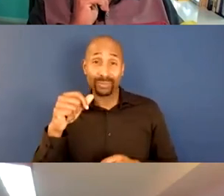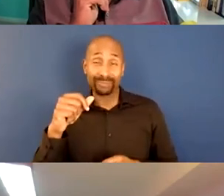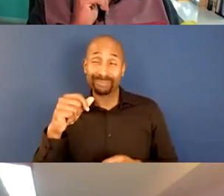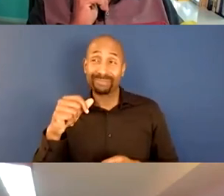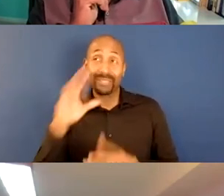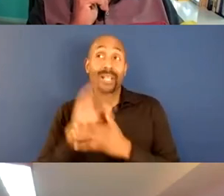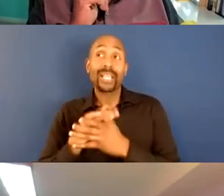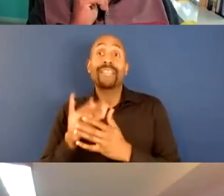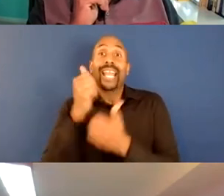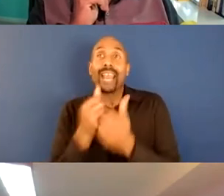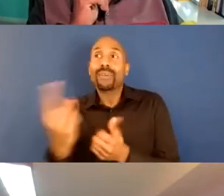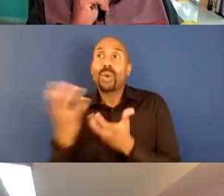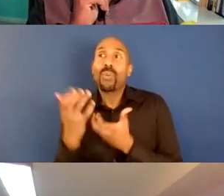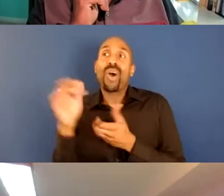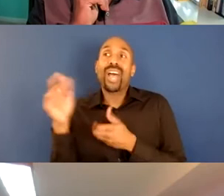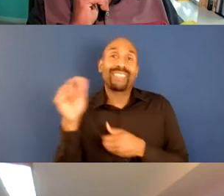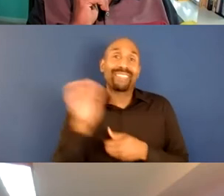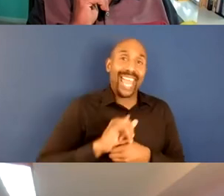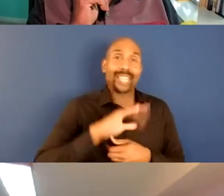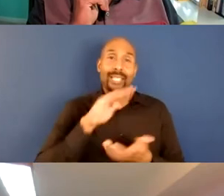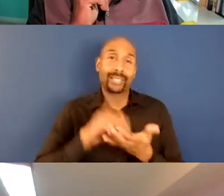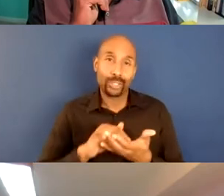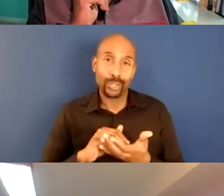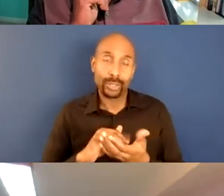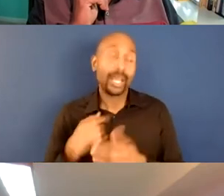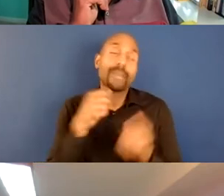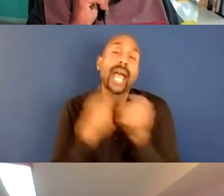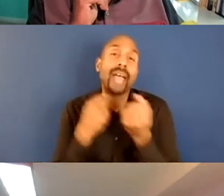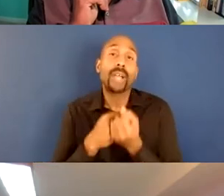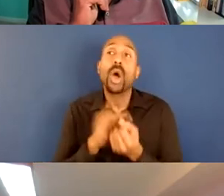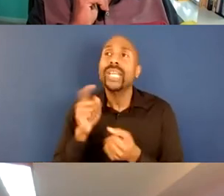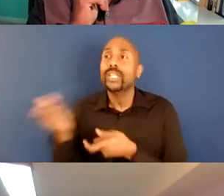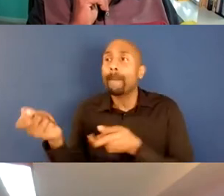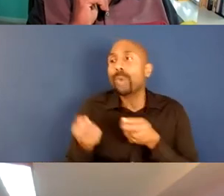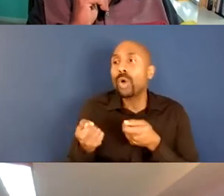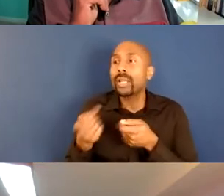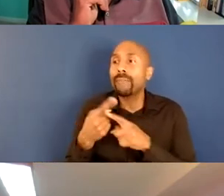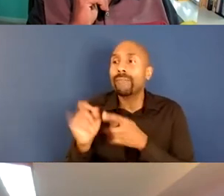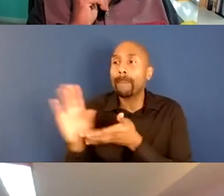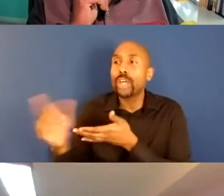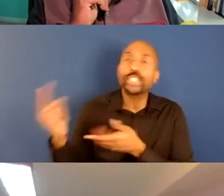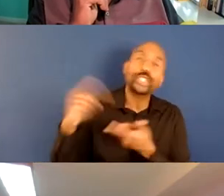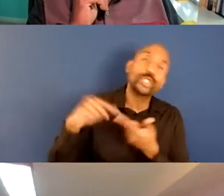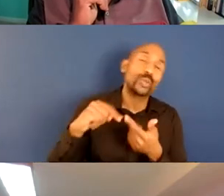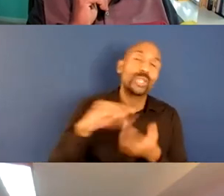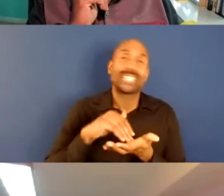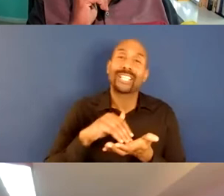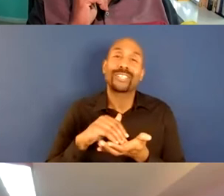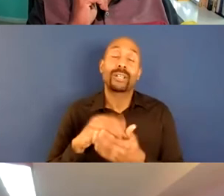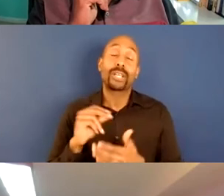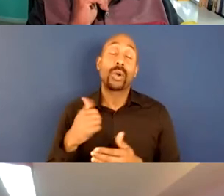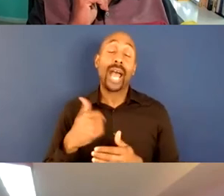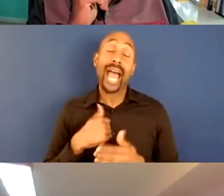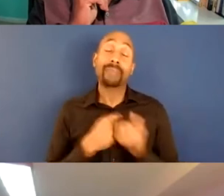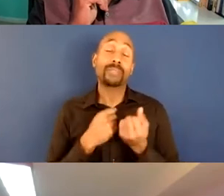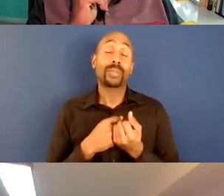advocating for people to be pulled into the center. I am advocating for a reorientation of the map. Oftentimes